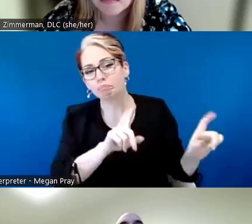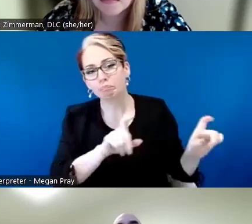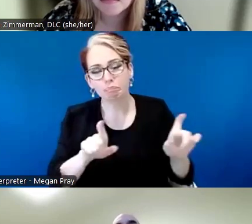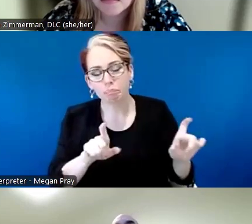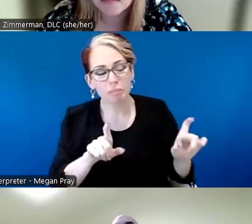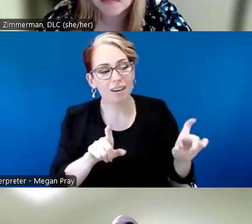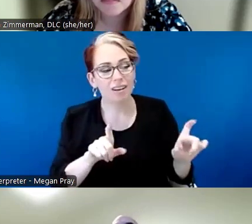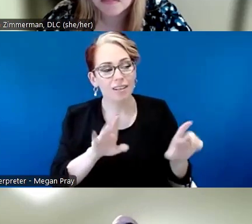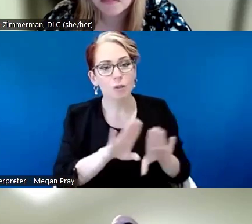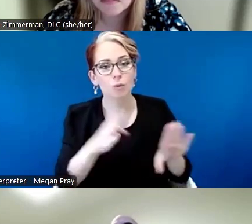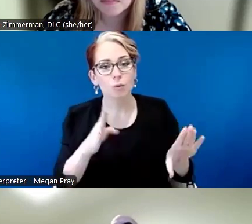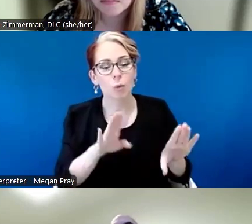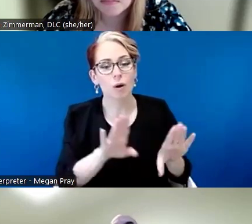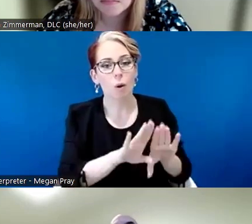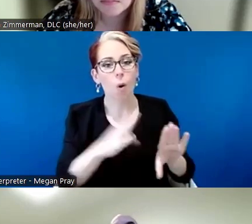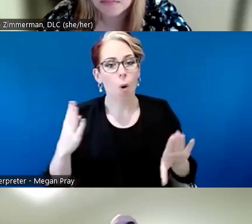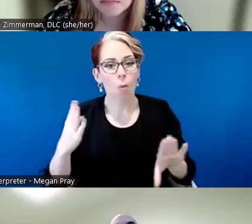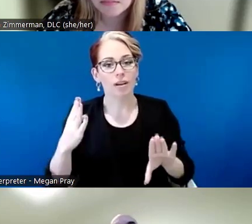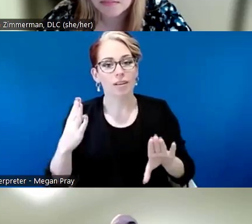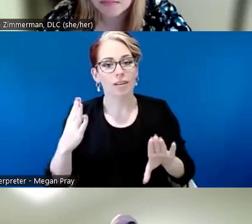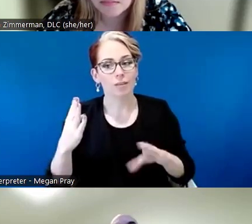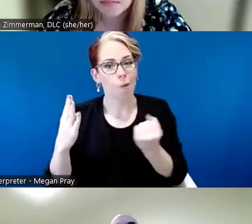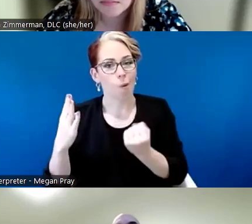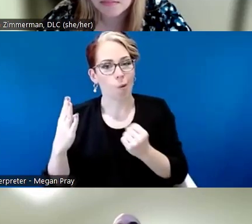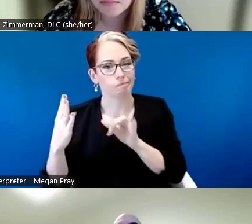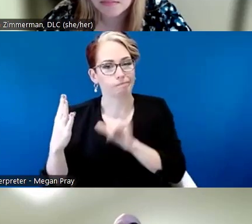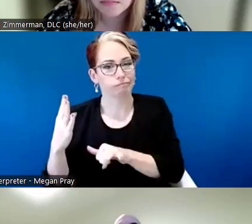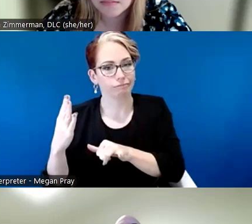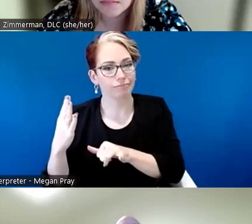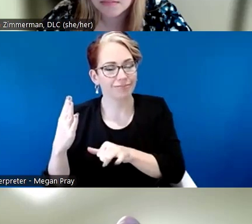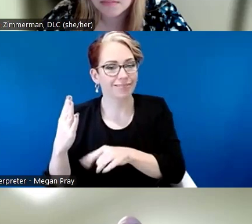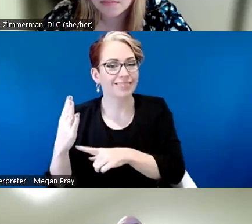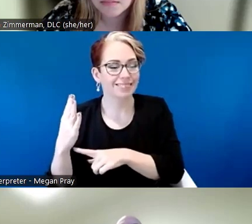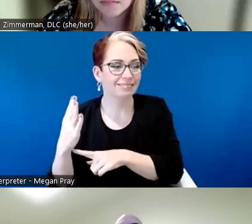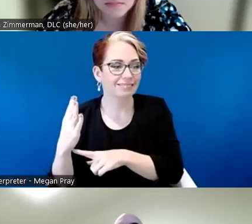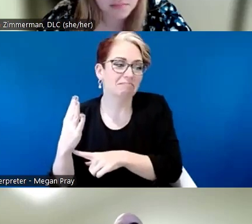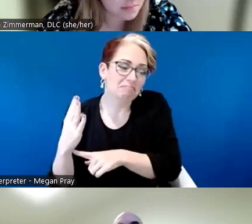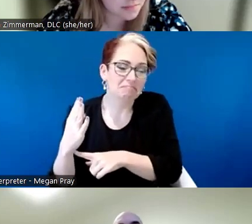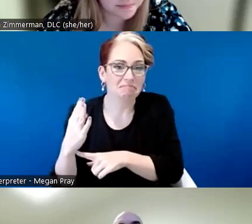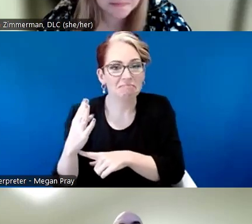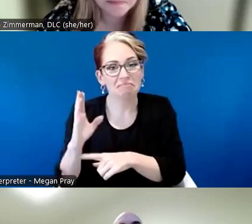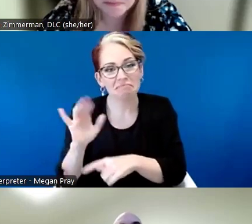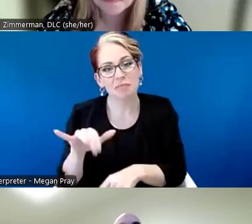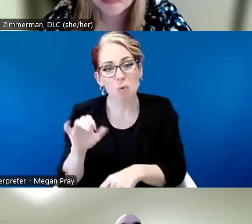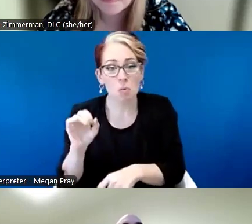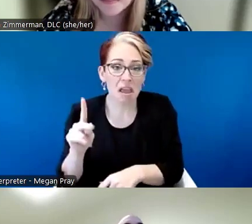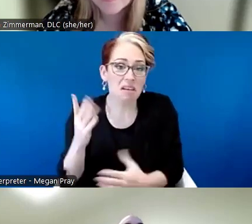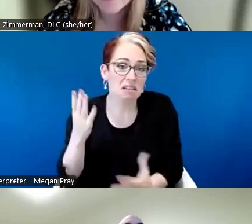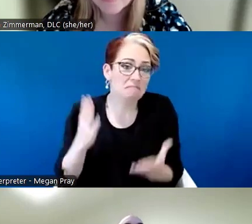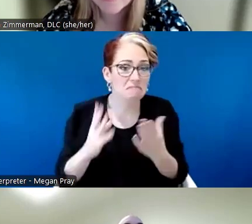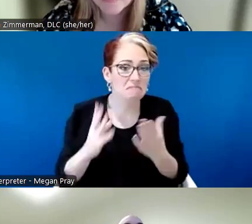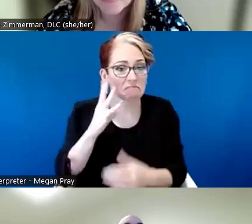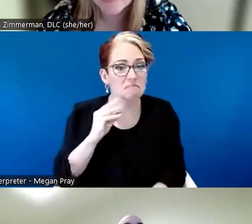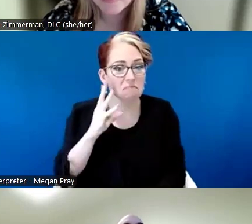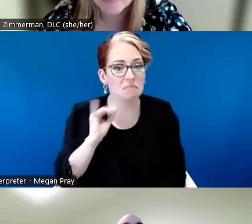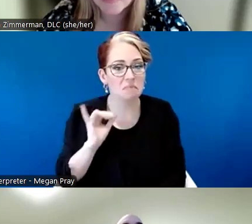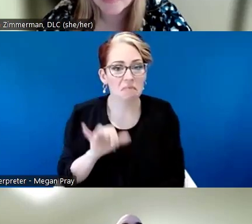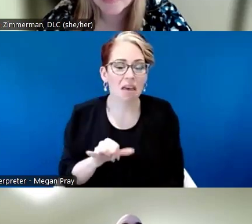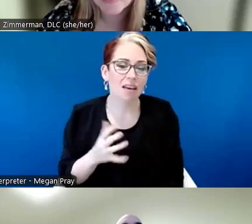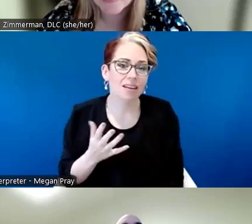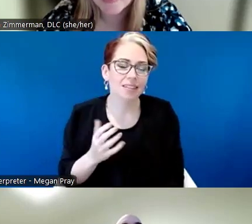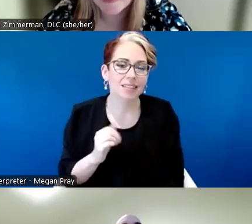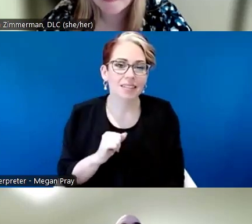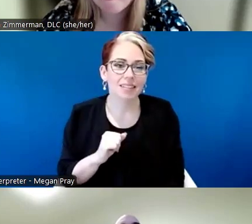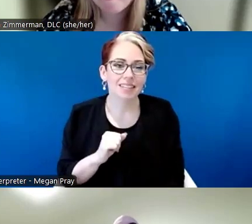The door was propped open, and that's okay. You may encounter that,